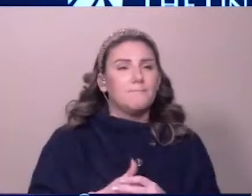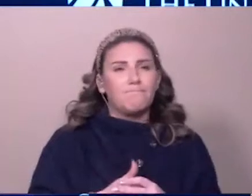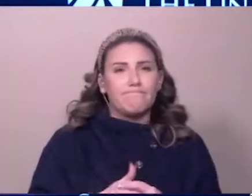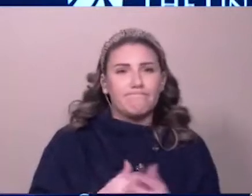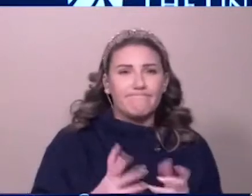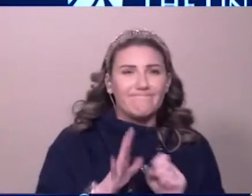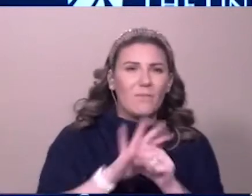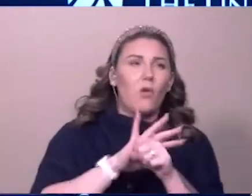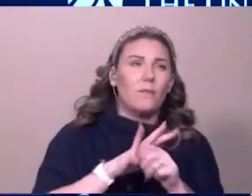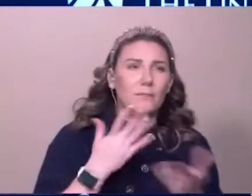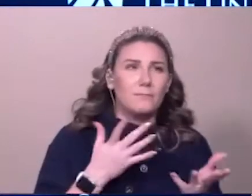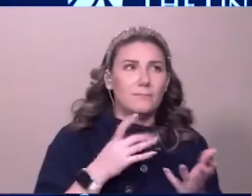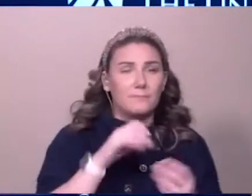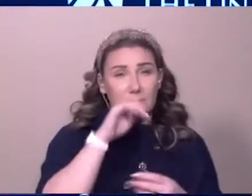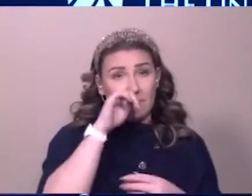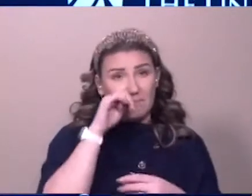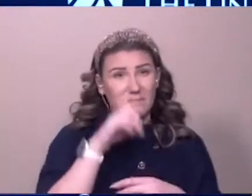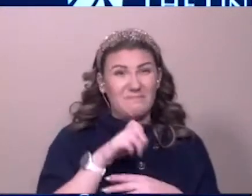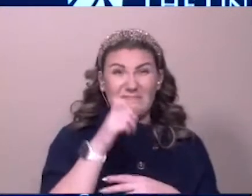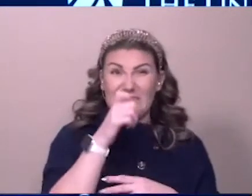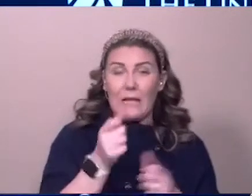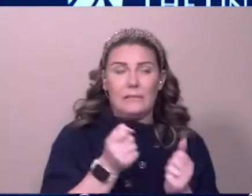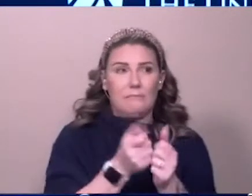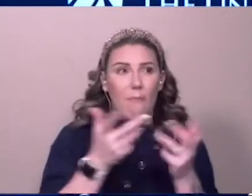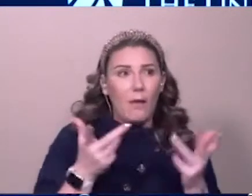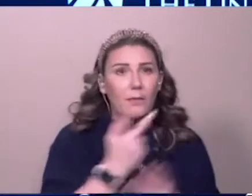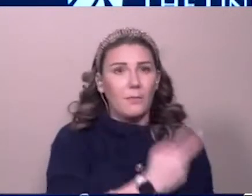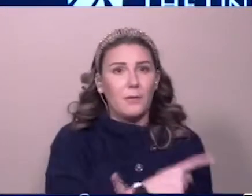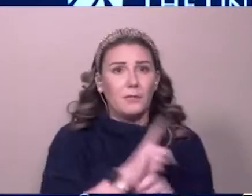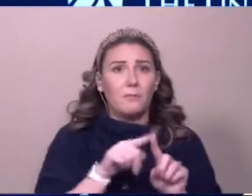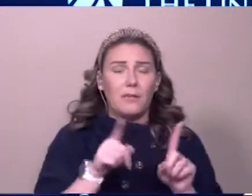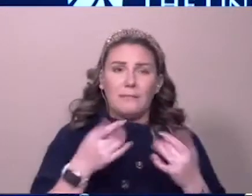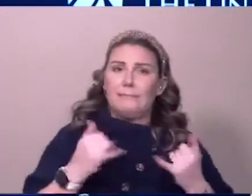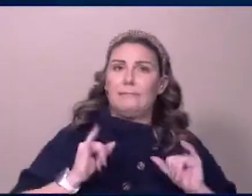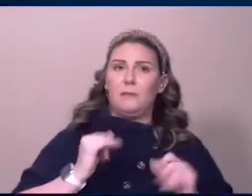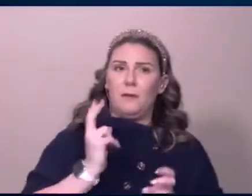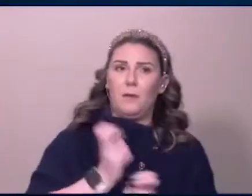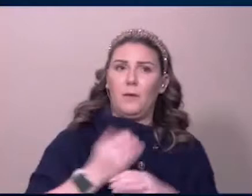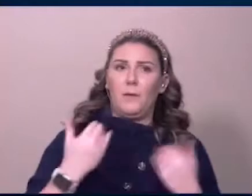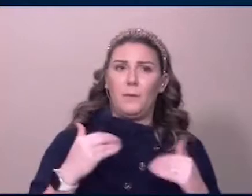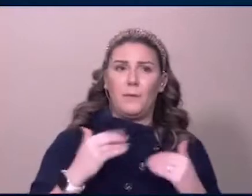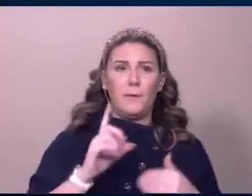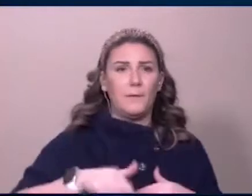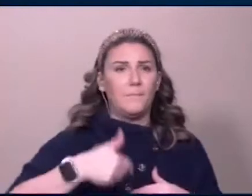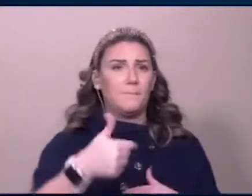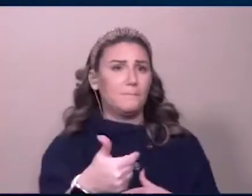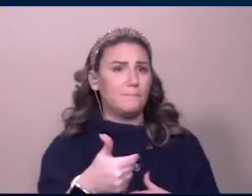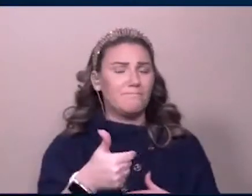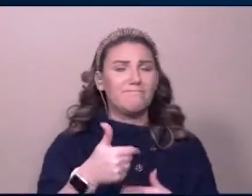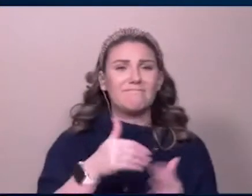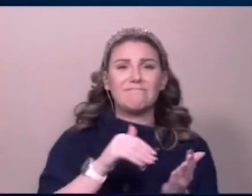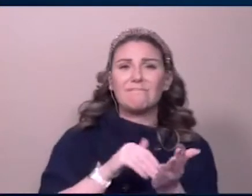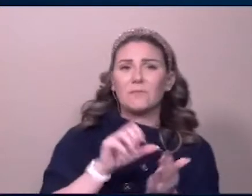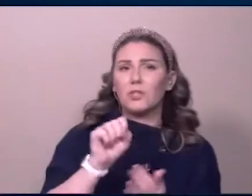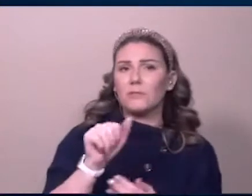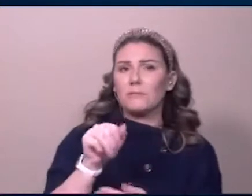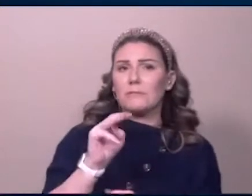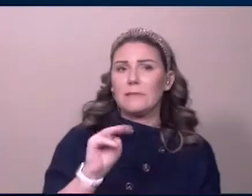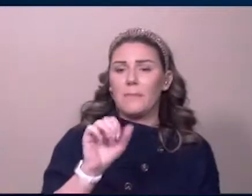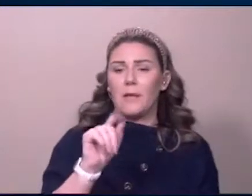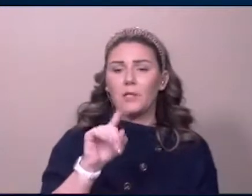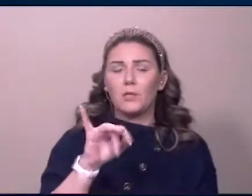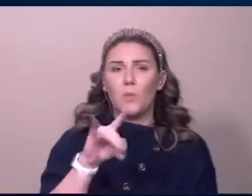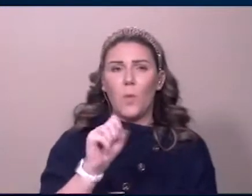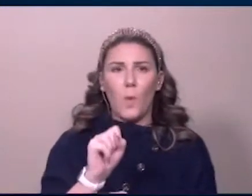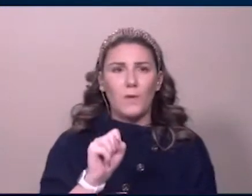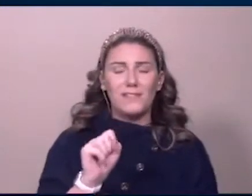got a few less patients, but it's still really hard. So let me turn then to Dr. Sam Antonios, who's the Chief Clinical Officer for Ascension Via